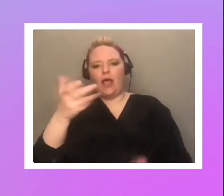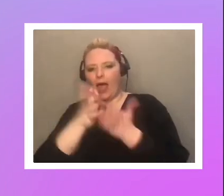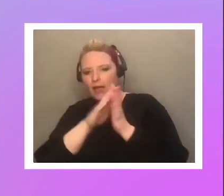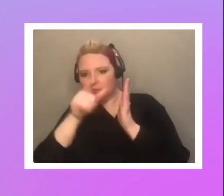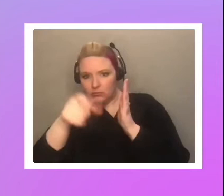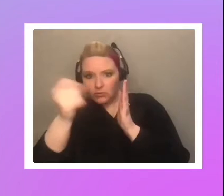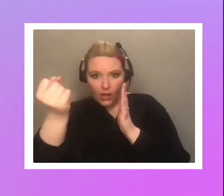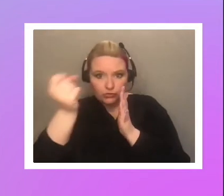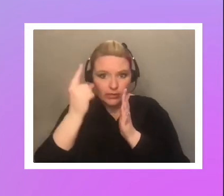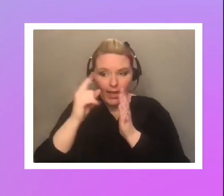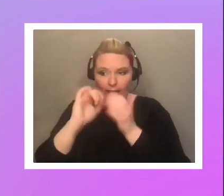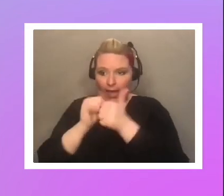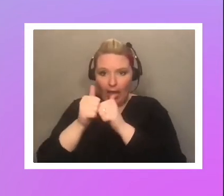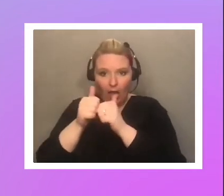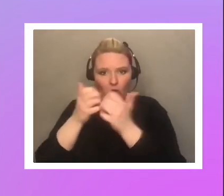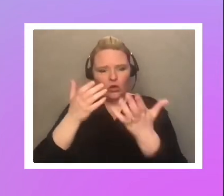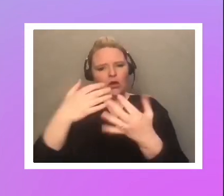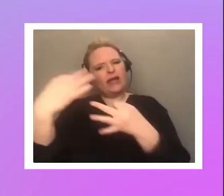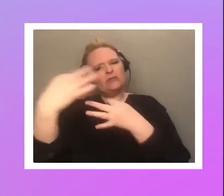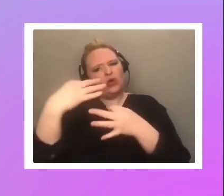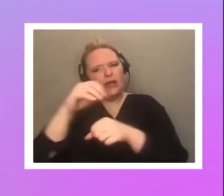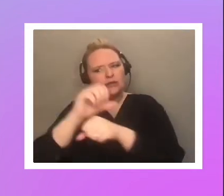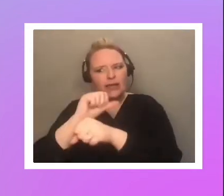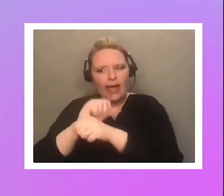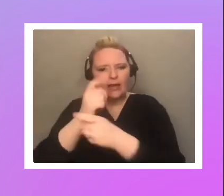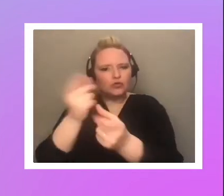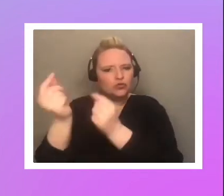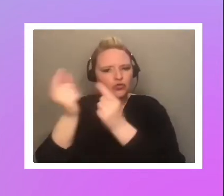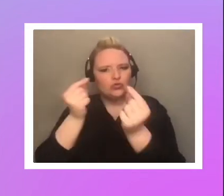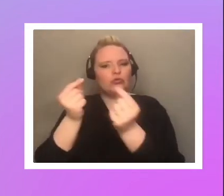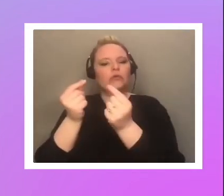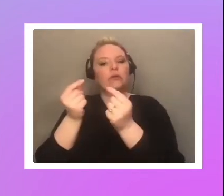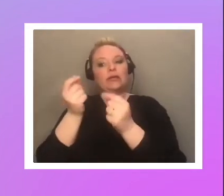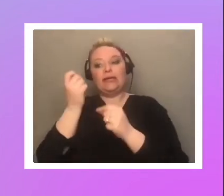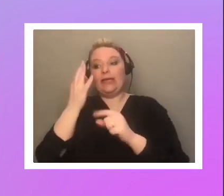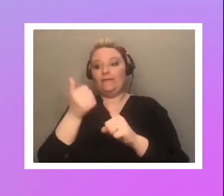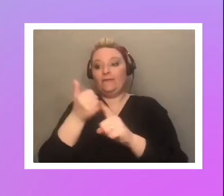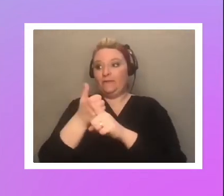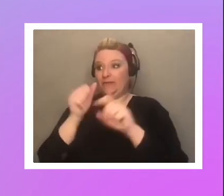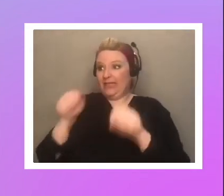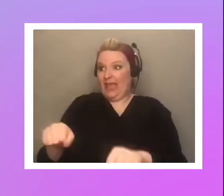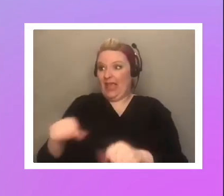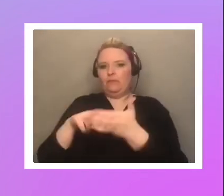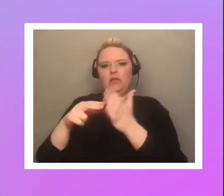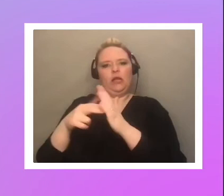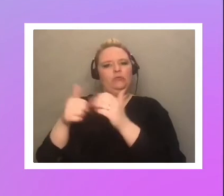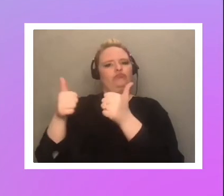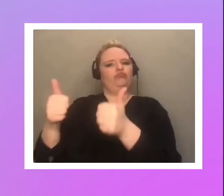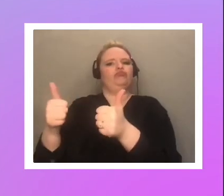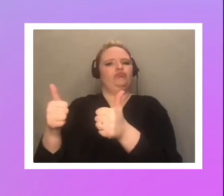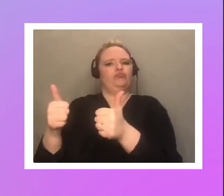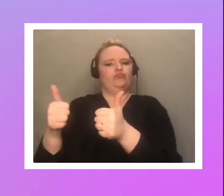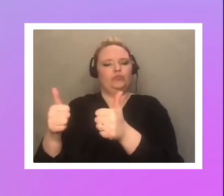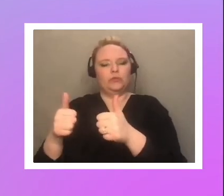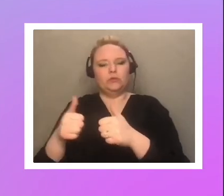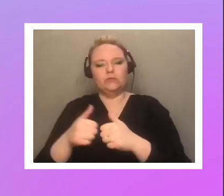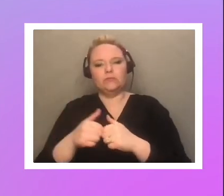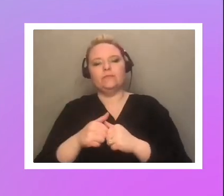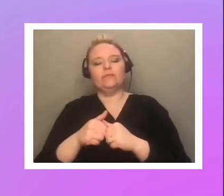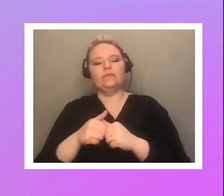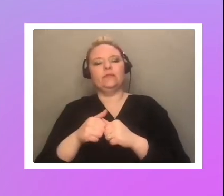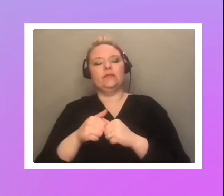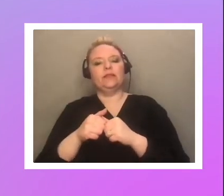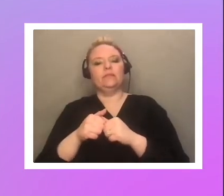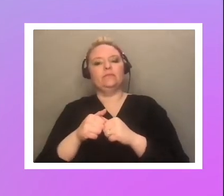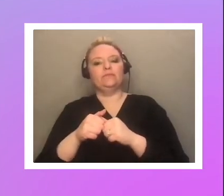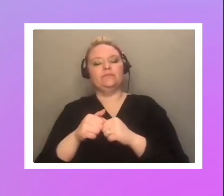them describe what they think the task is. And if they can, then that's great. And have your